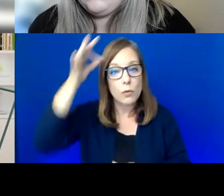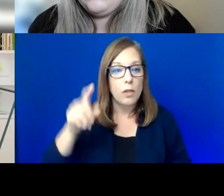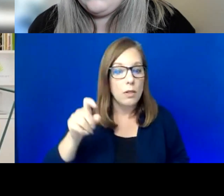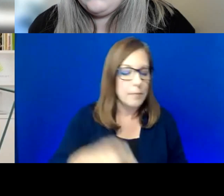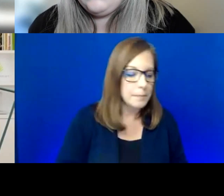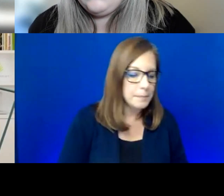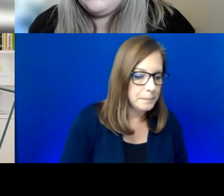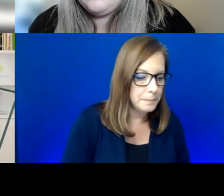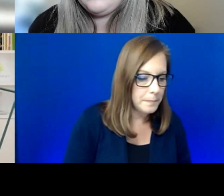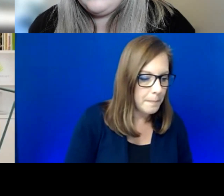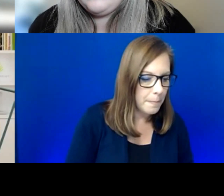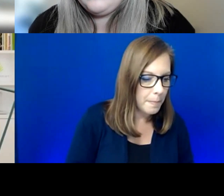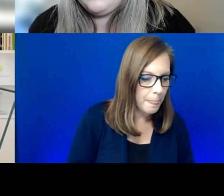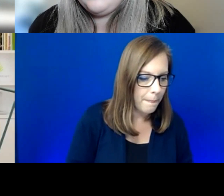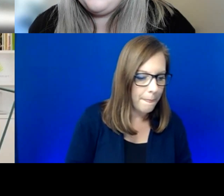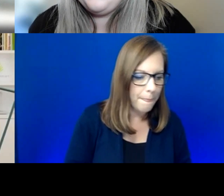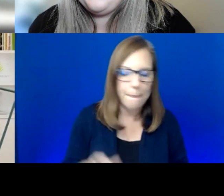Well, since you asked,